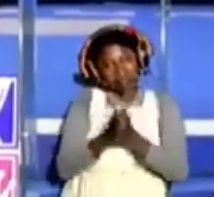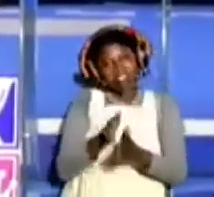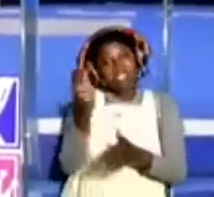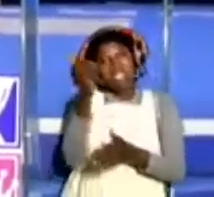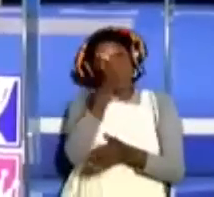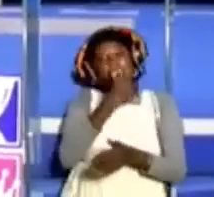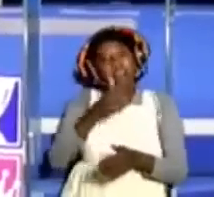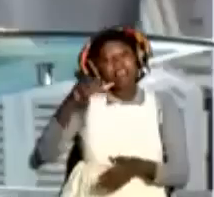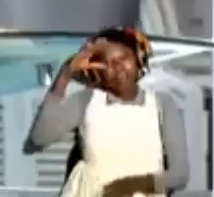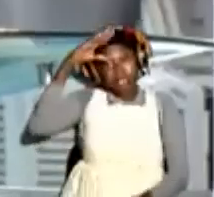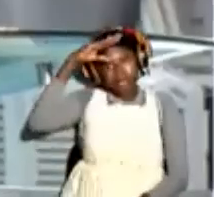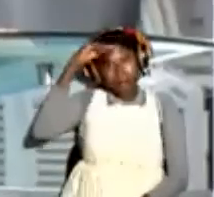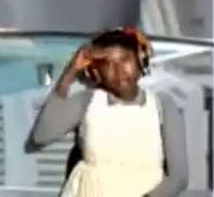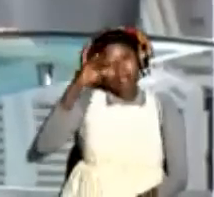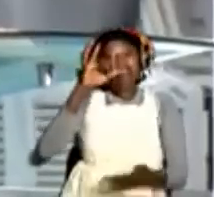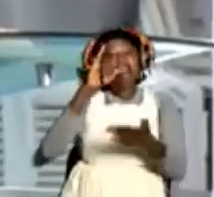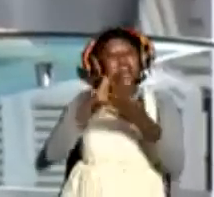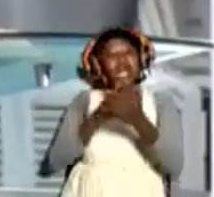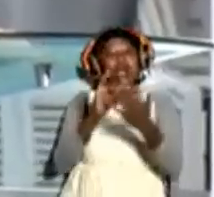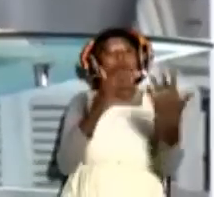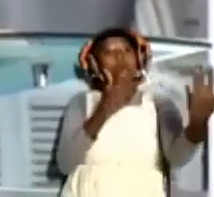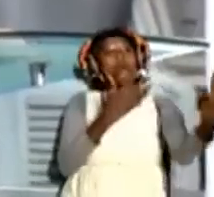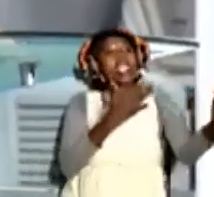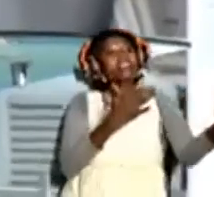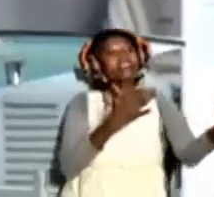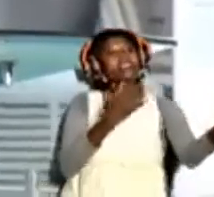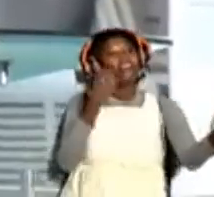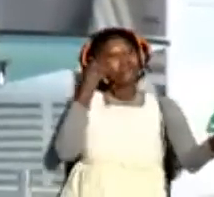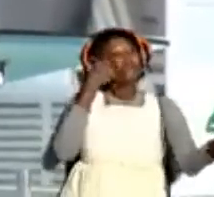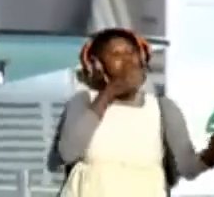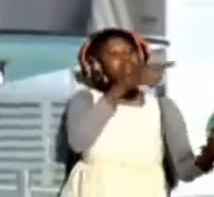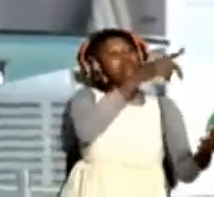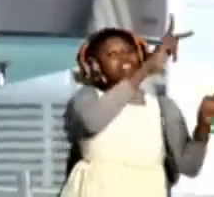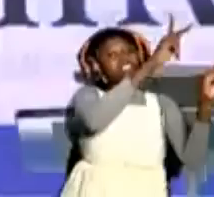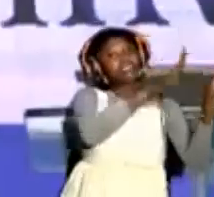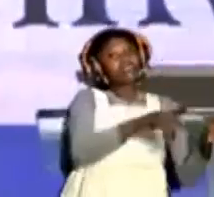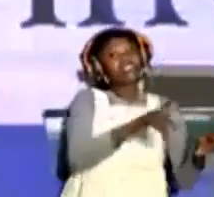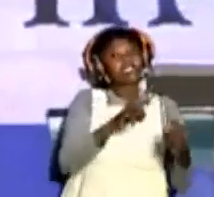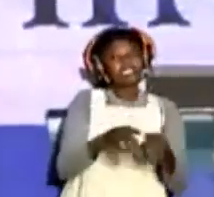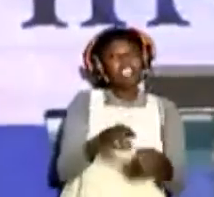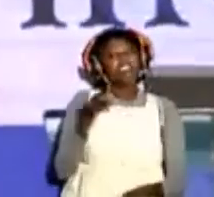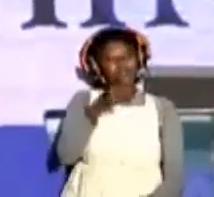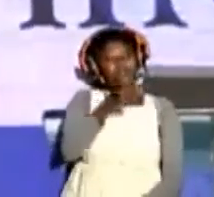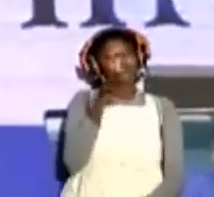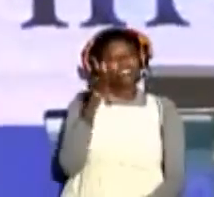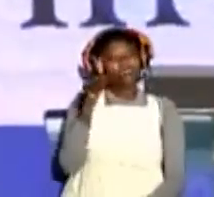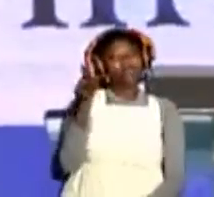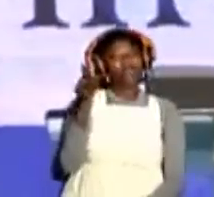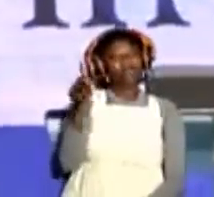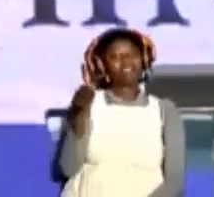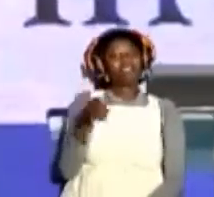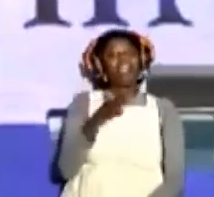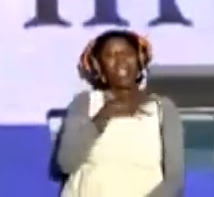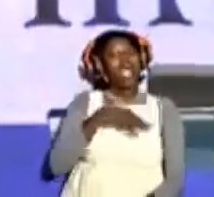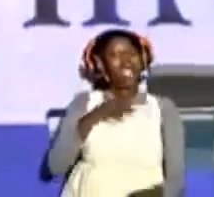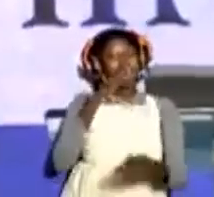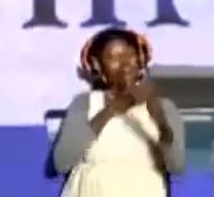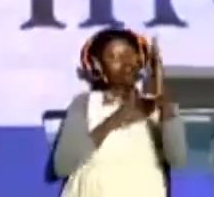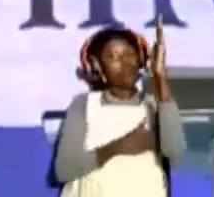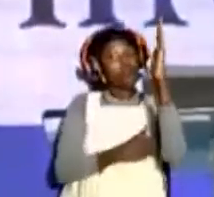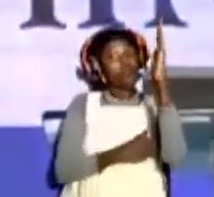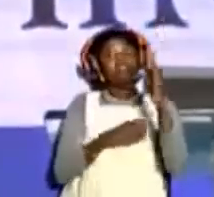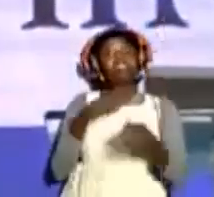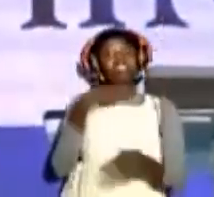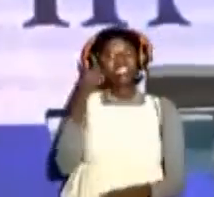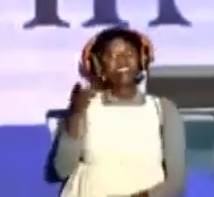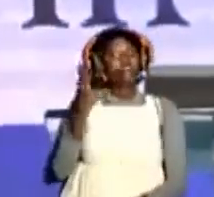Any man who is waiting for men to endorse his life, even when God has said